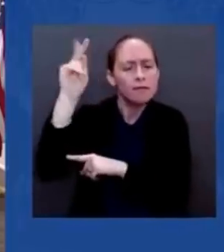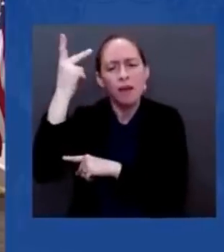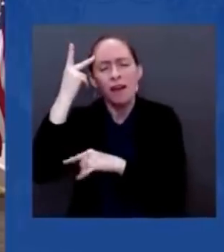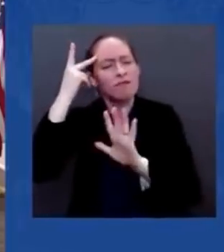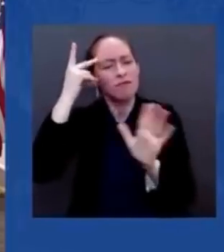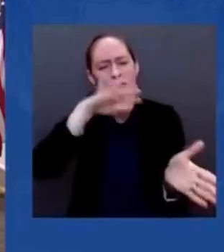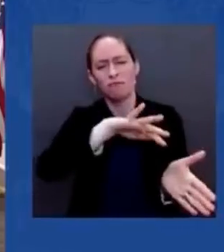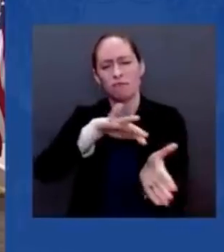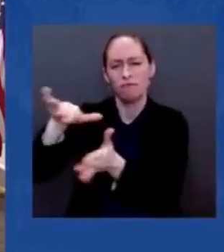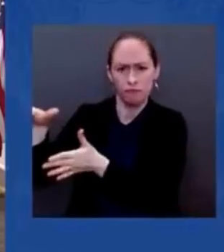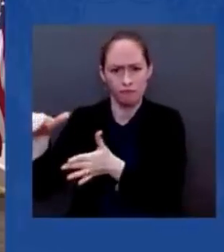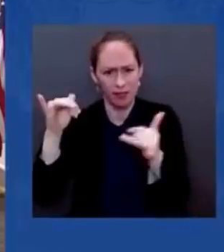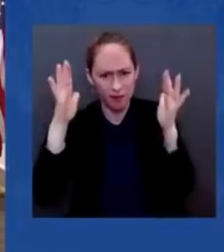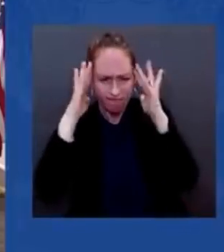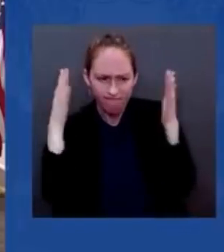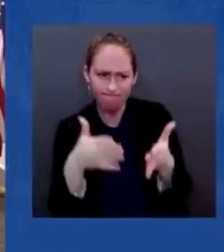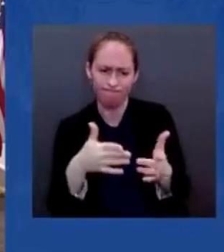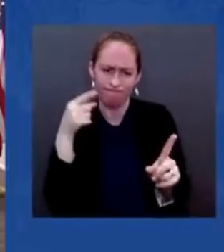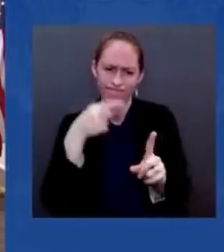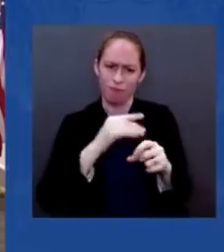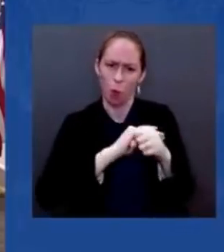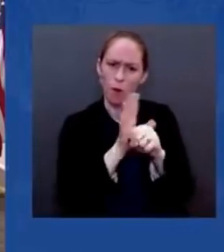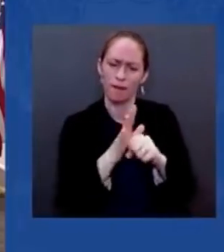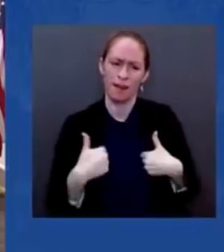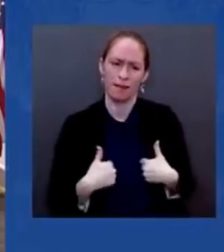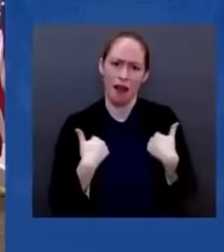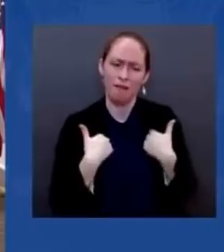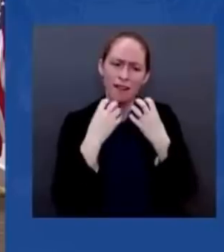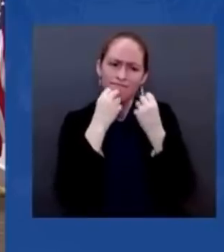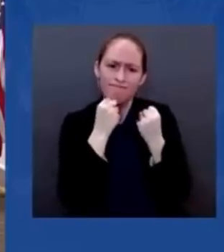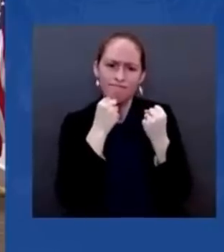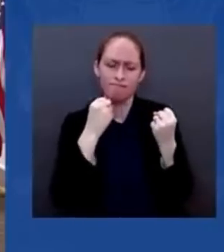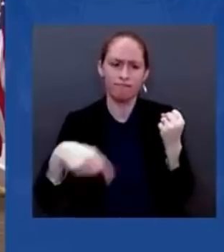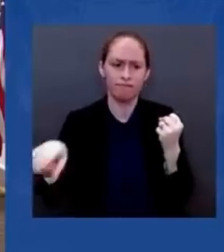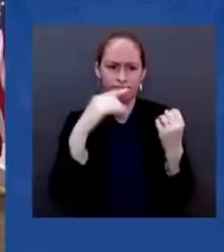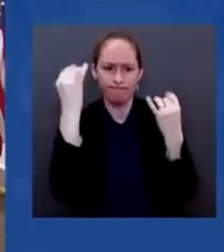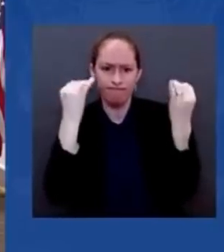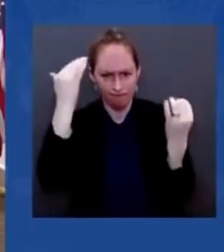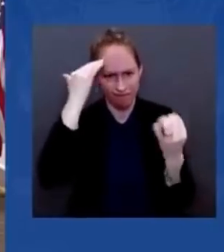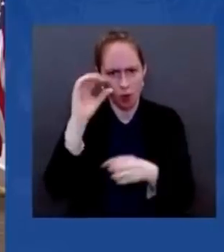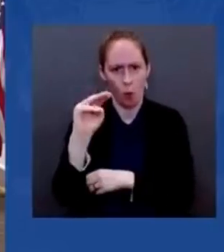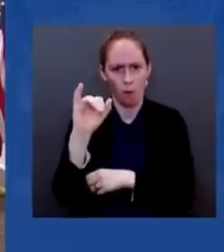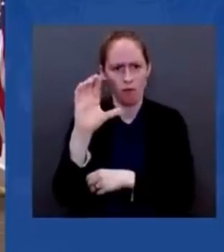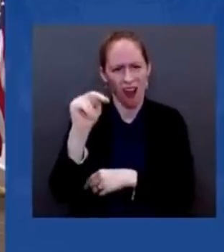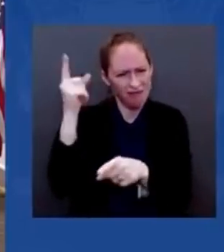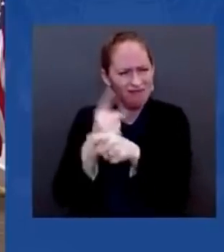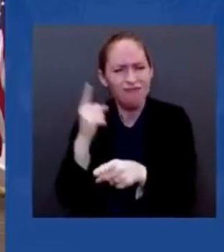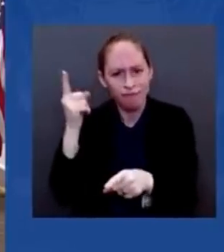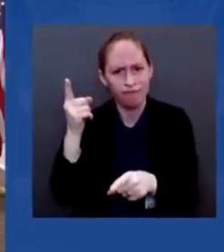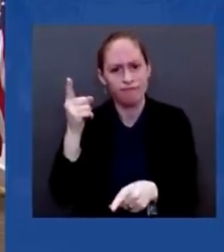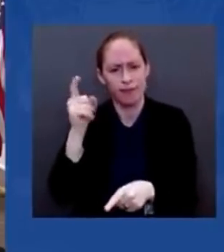appreciate your comments about increasing the supply chain on rapid COVID tests. This has become a real challenge